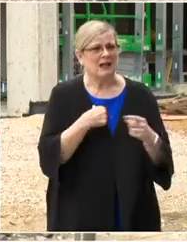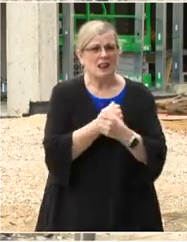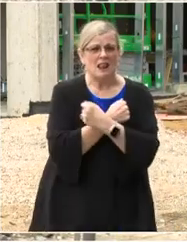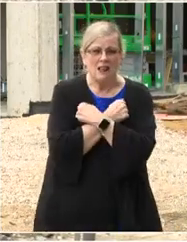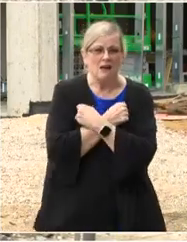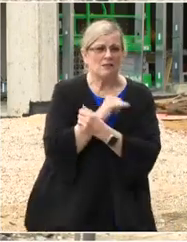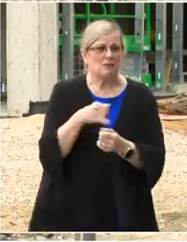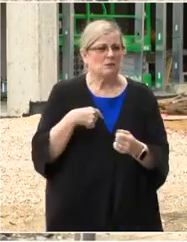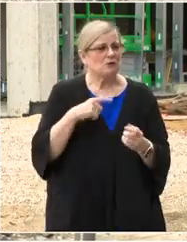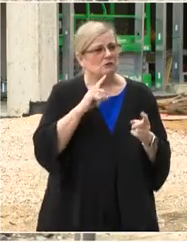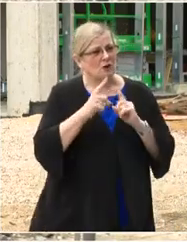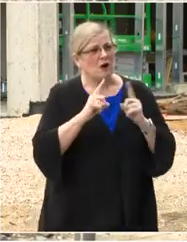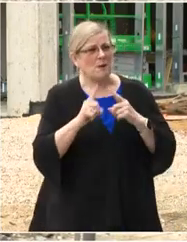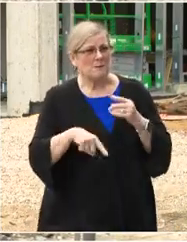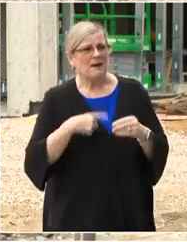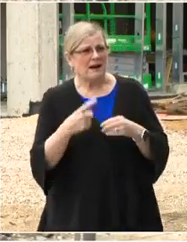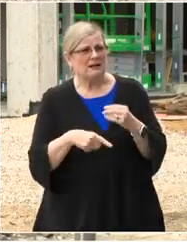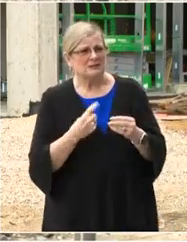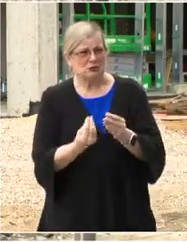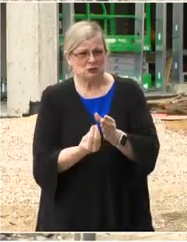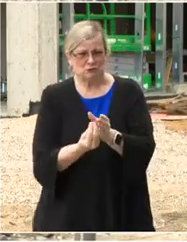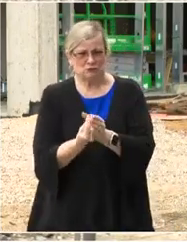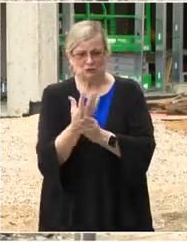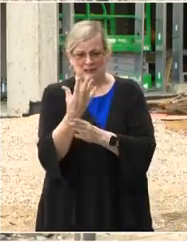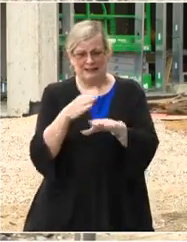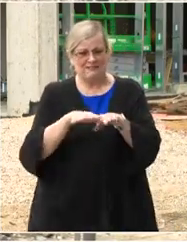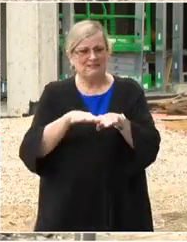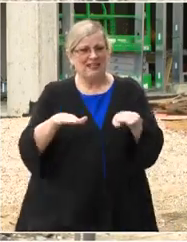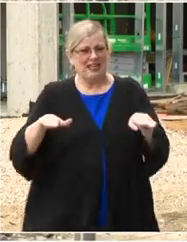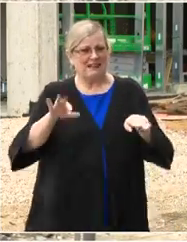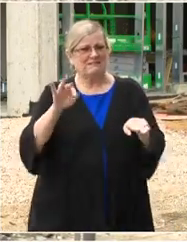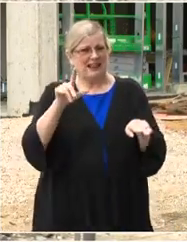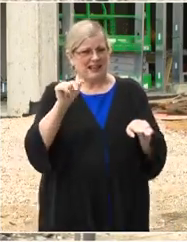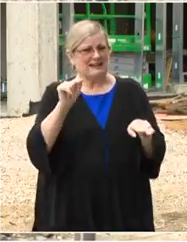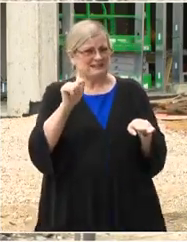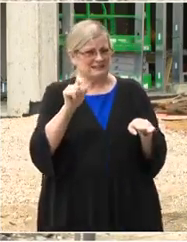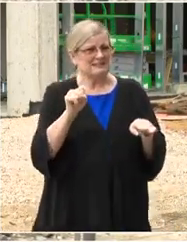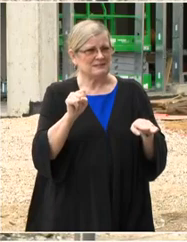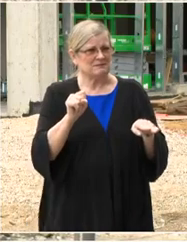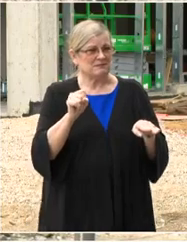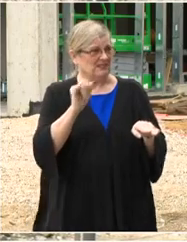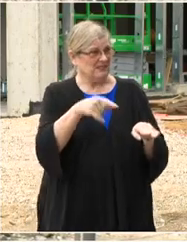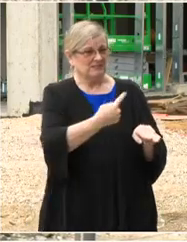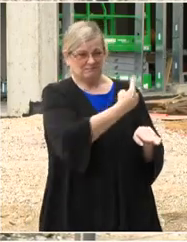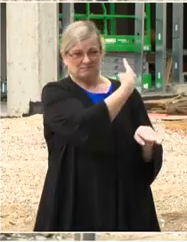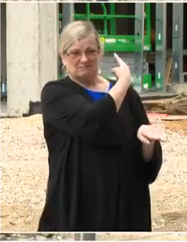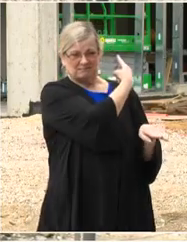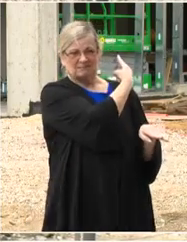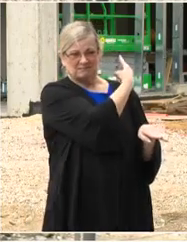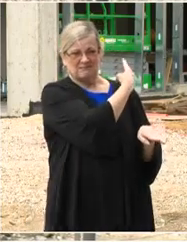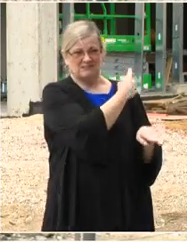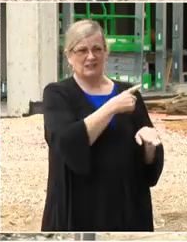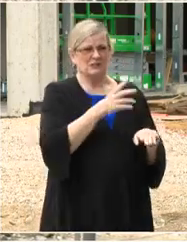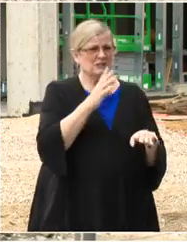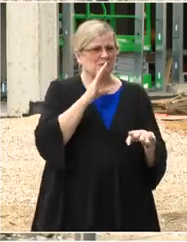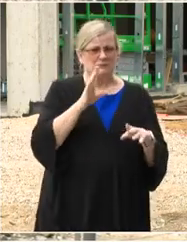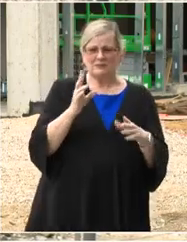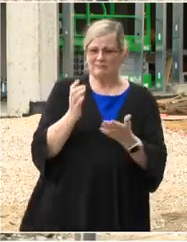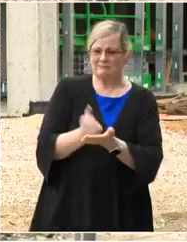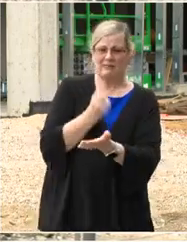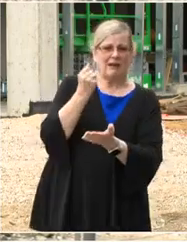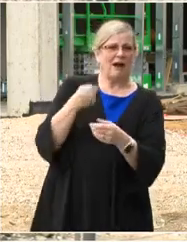about Spring Flats, because we're talking about opportunities especially focused on our